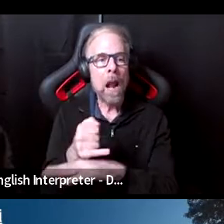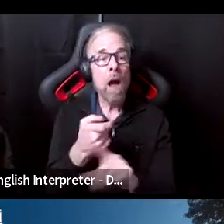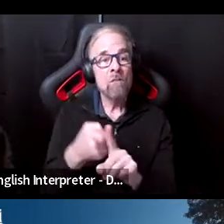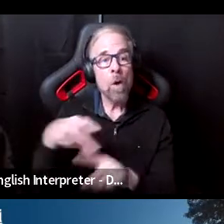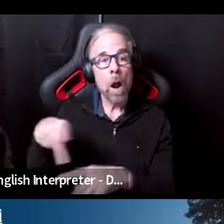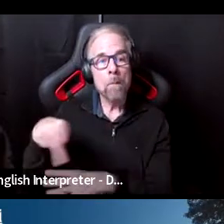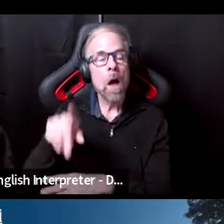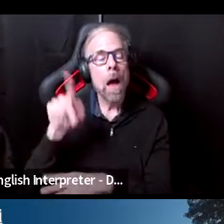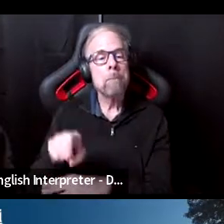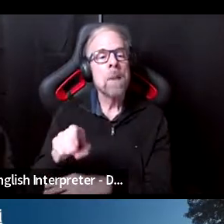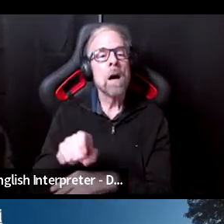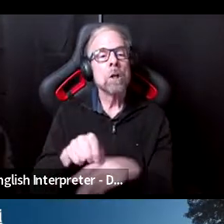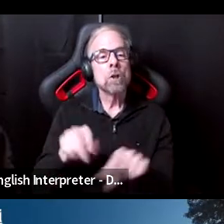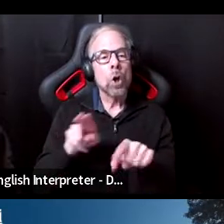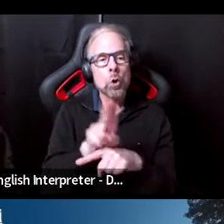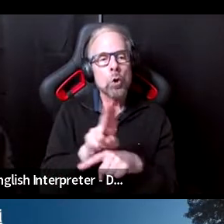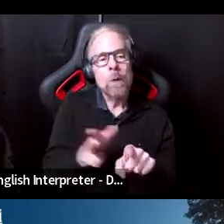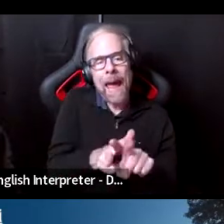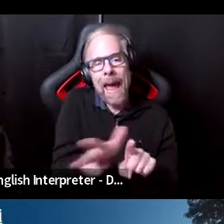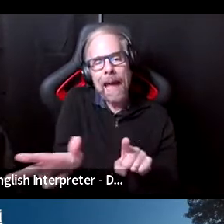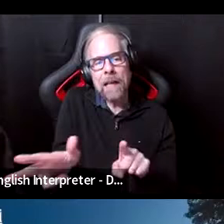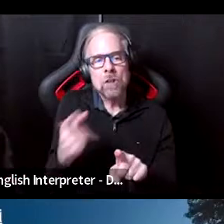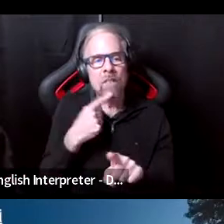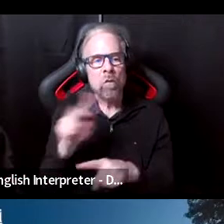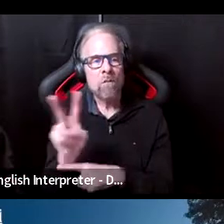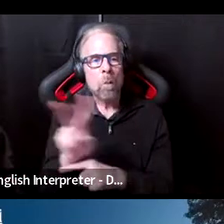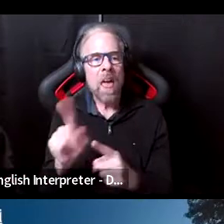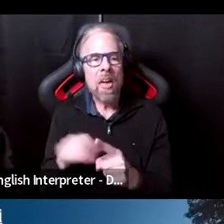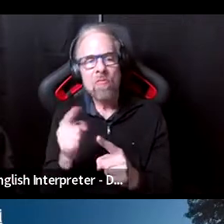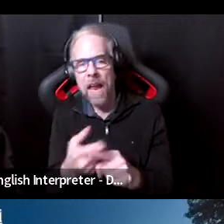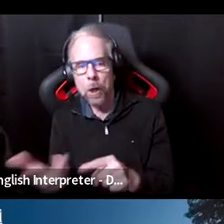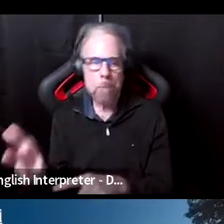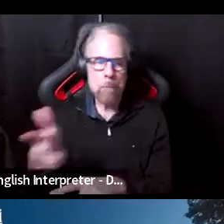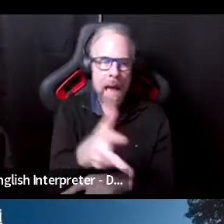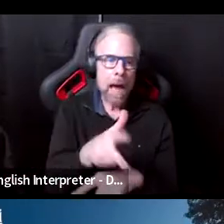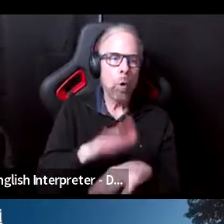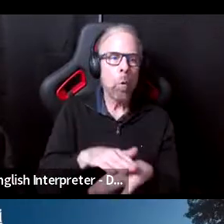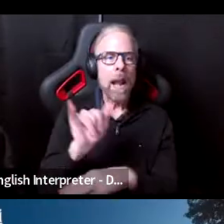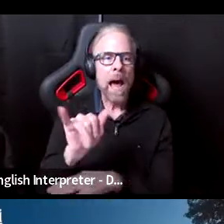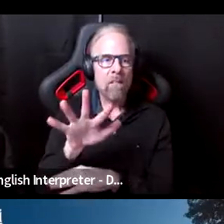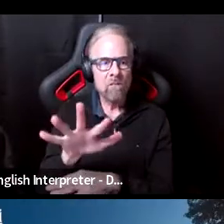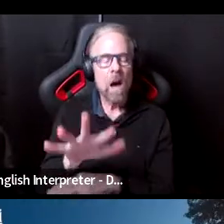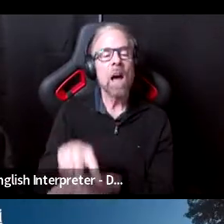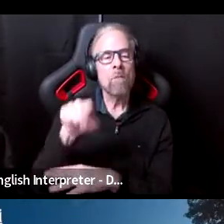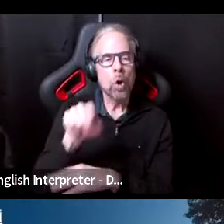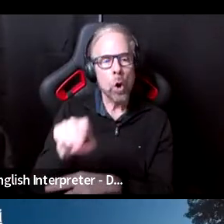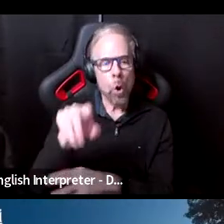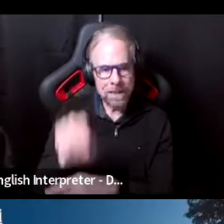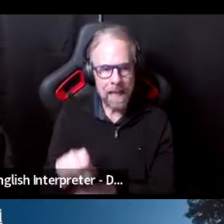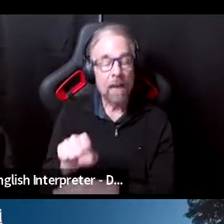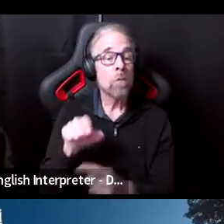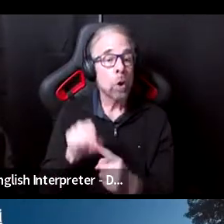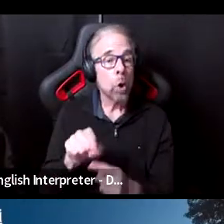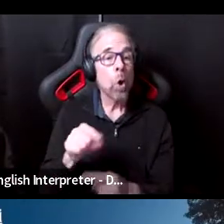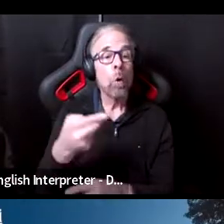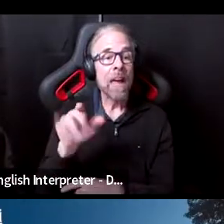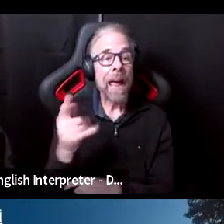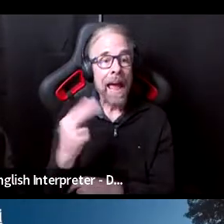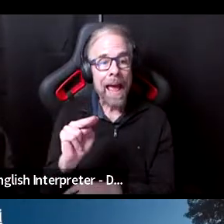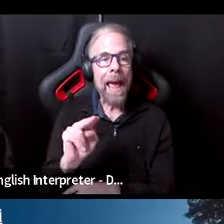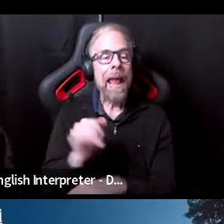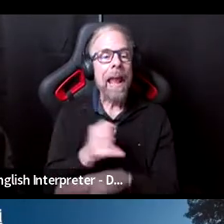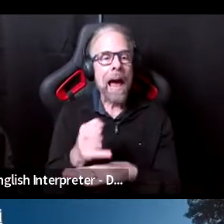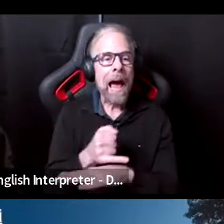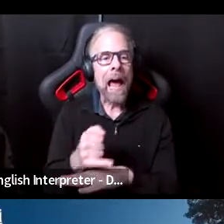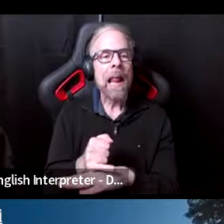an exit for Vancouver and then get back onto I-5 and head south to get to the Hayden Island exit? And Shilpa, we'll have